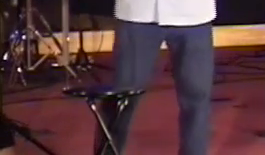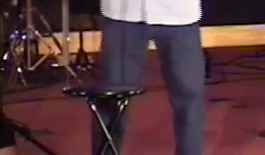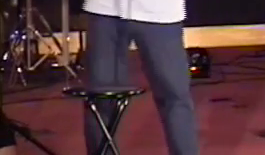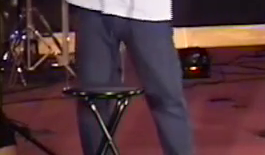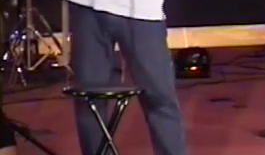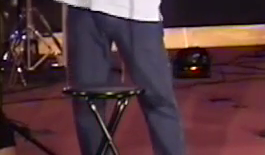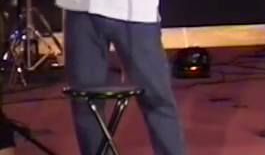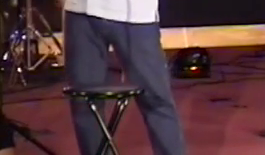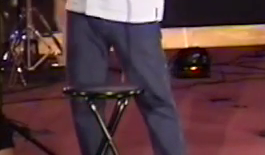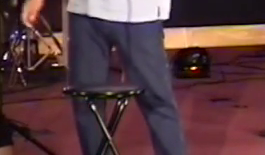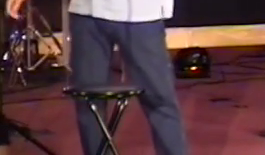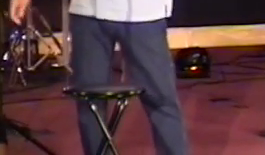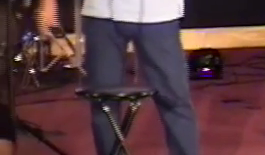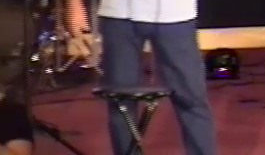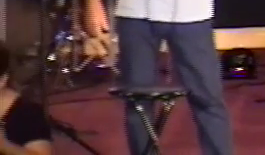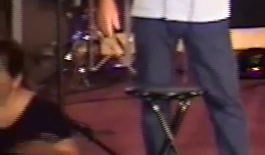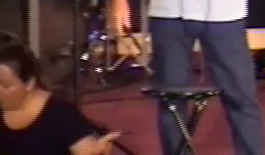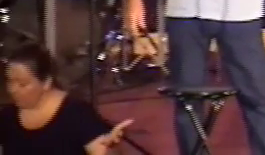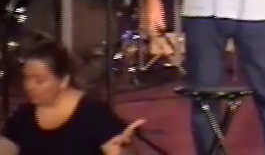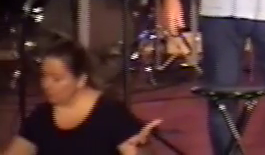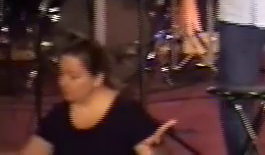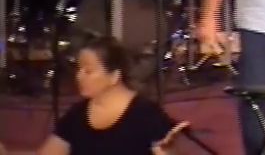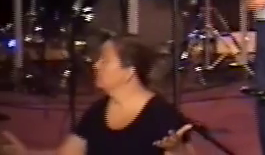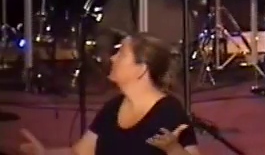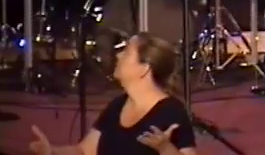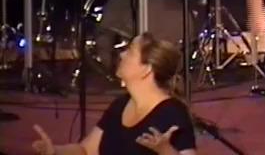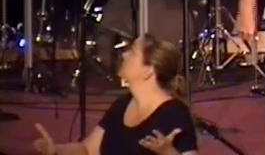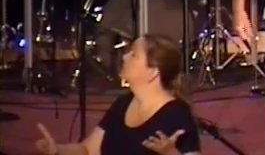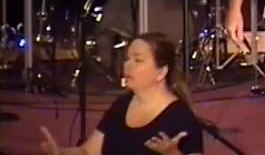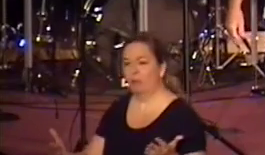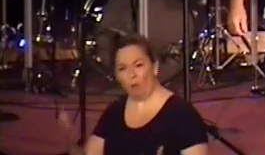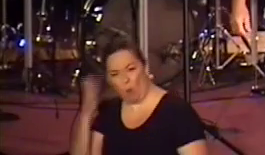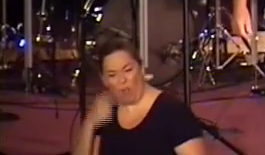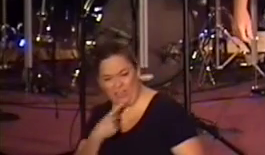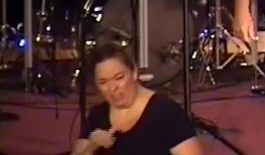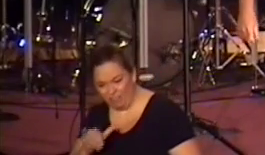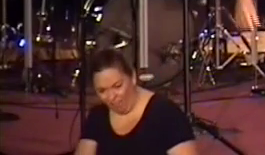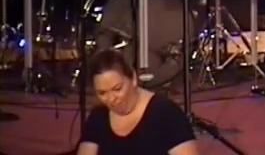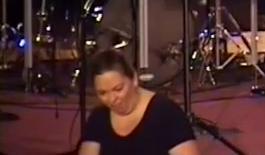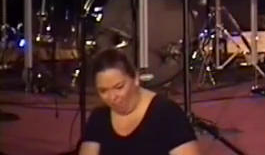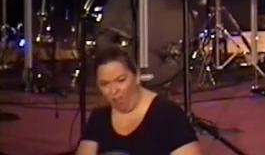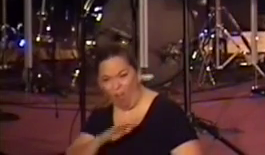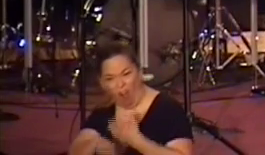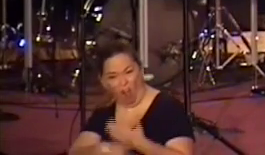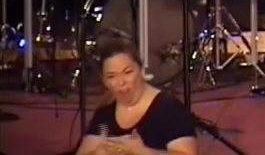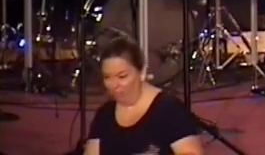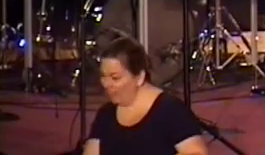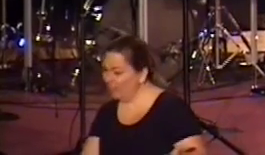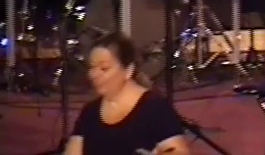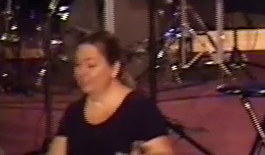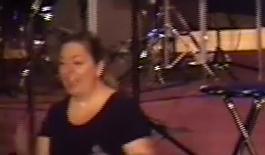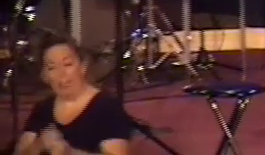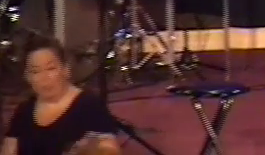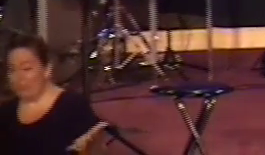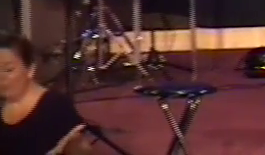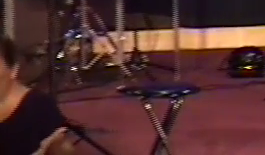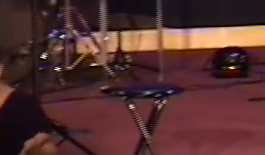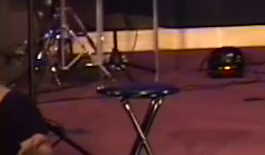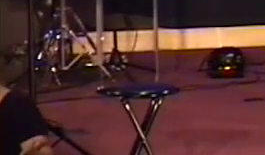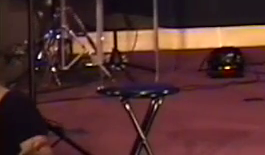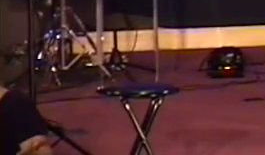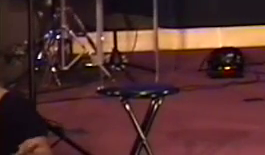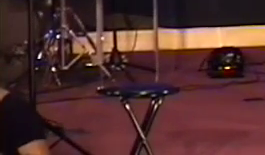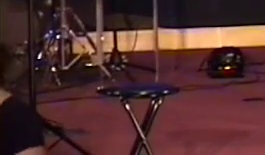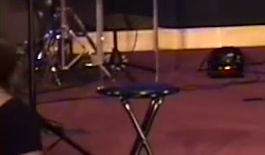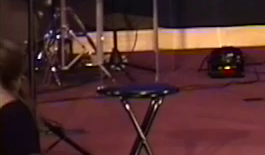Do all things. Why do you have to say that? Do all things, everything.